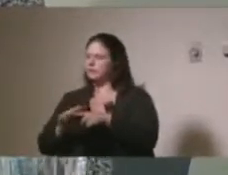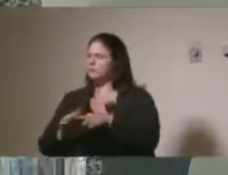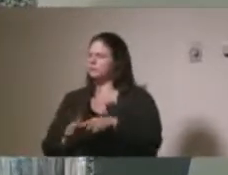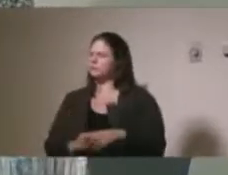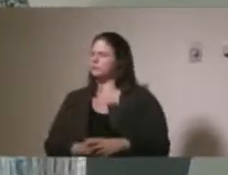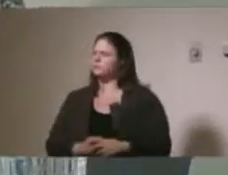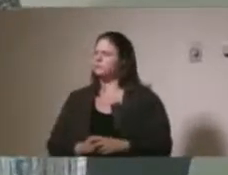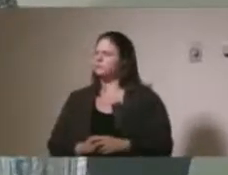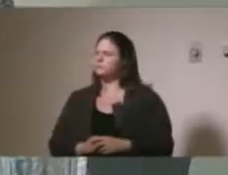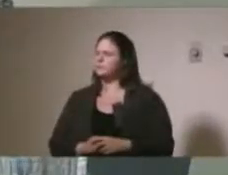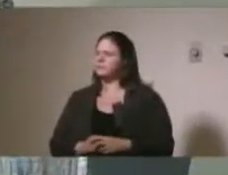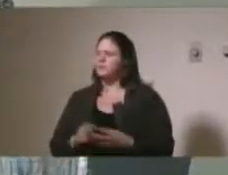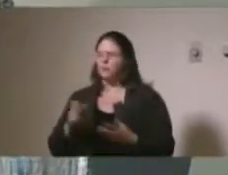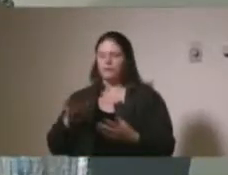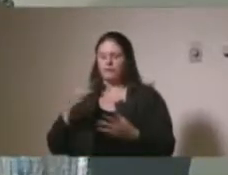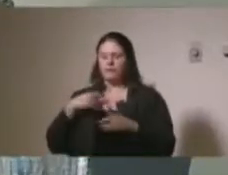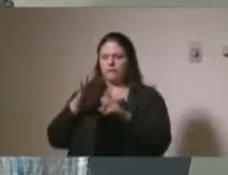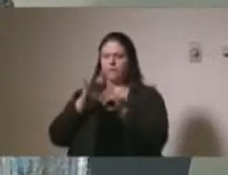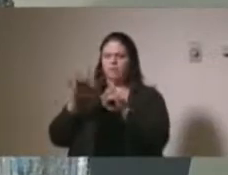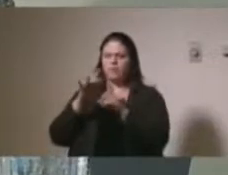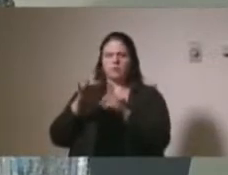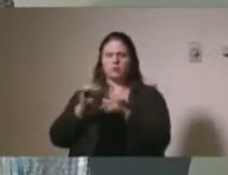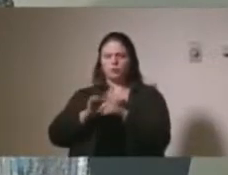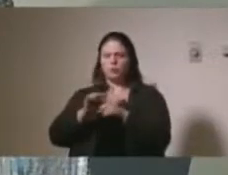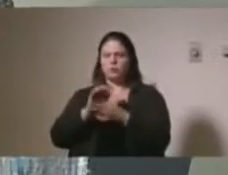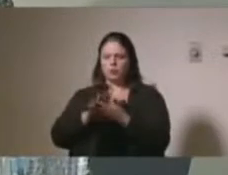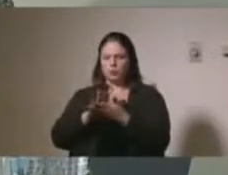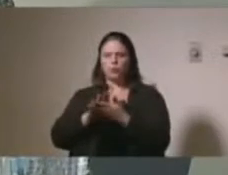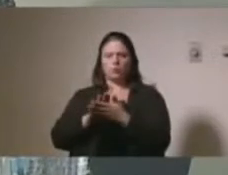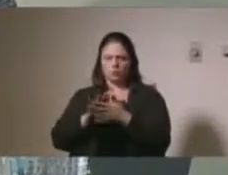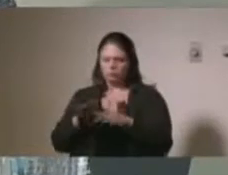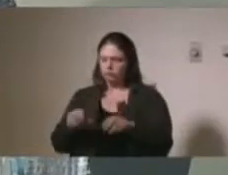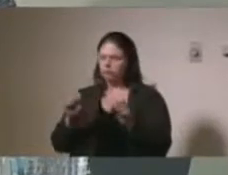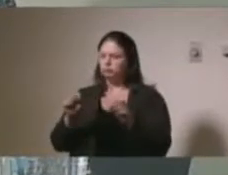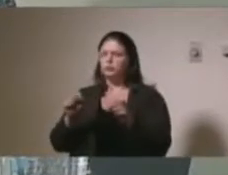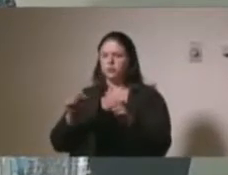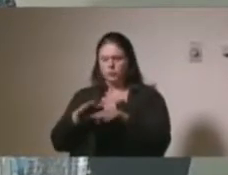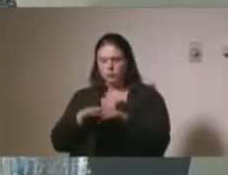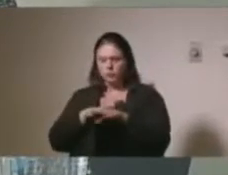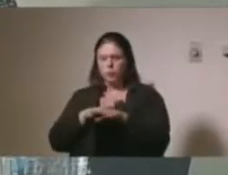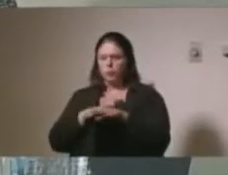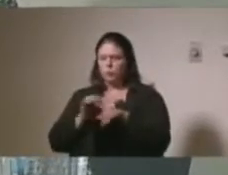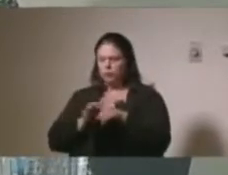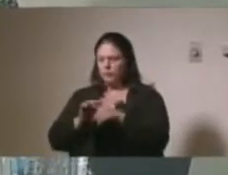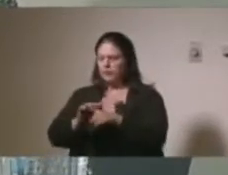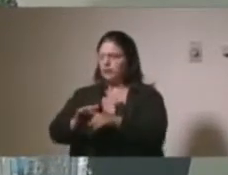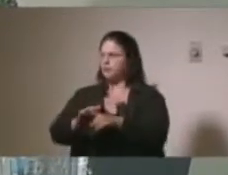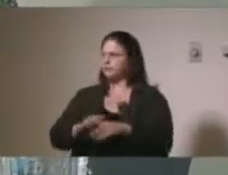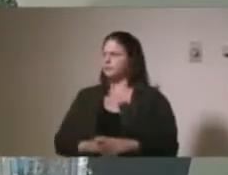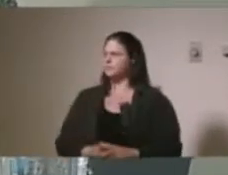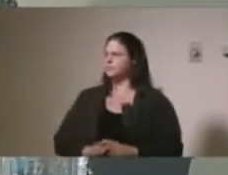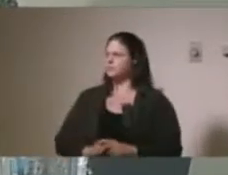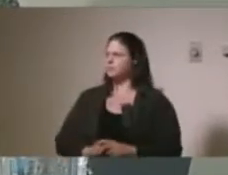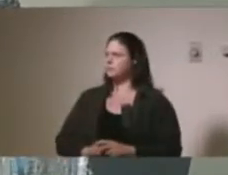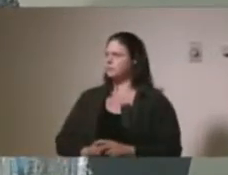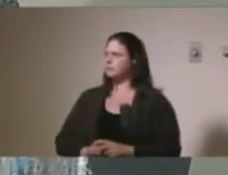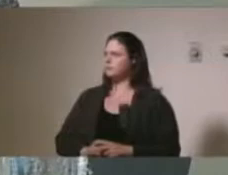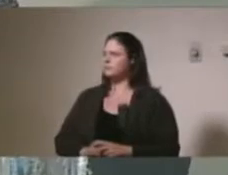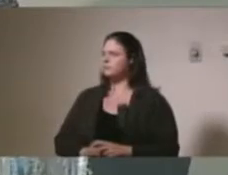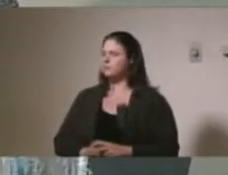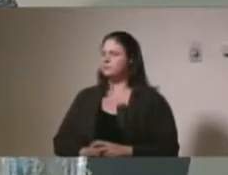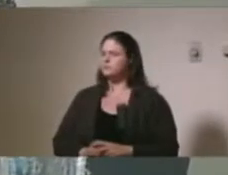in a training school environment, so that it could be done gradually. Given that the products we sell